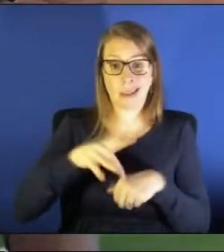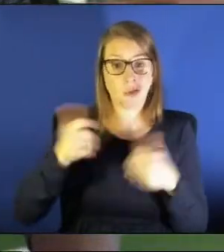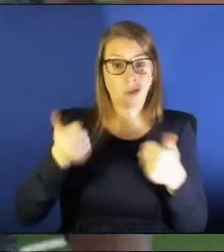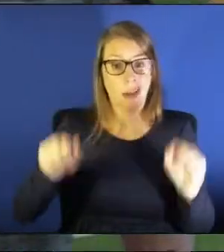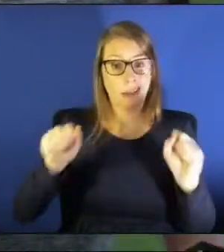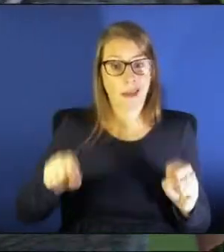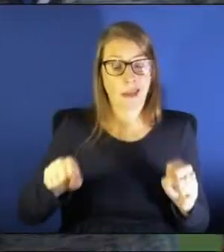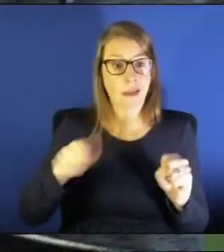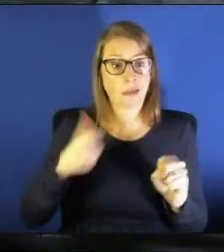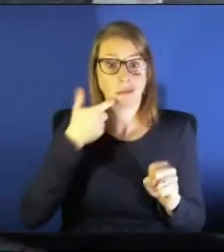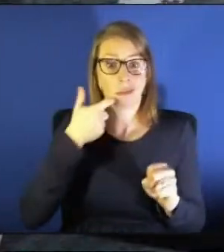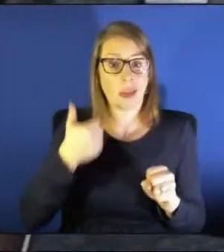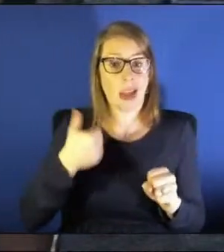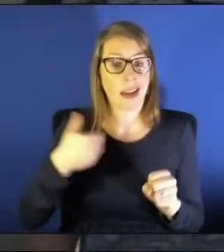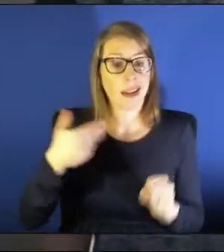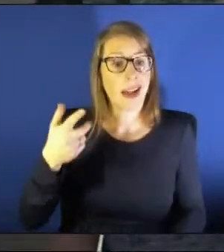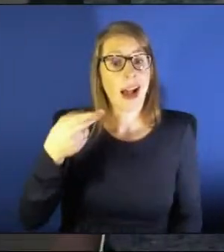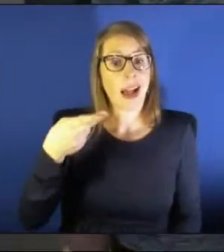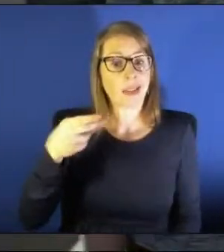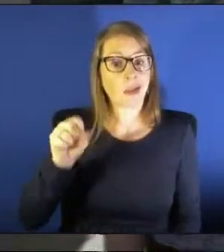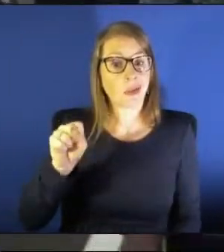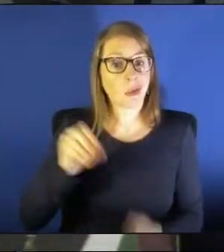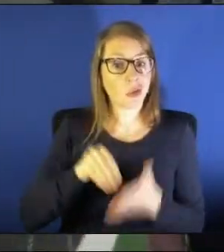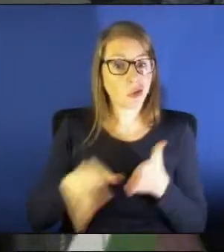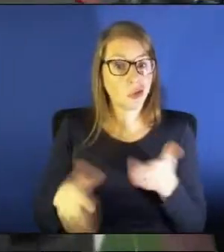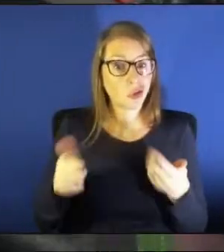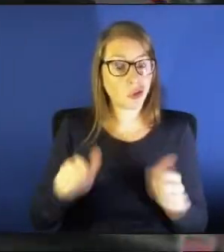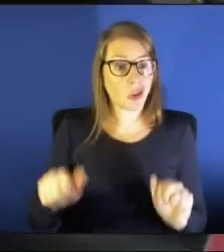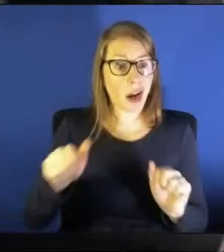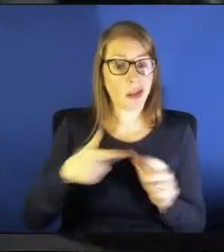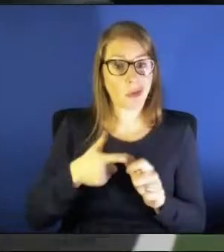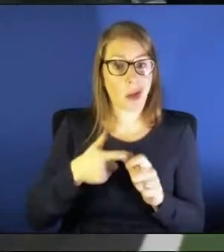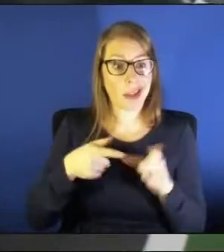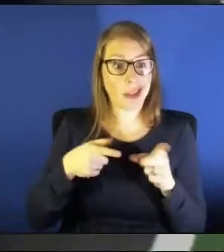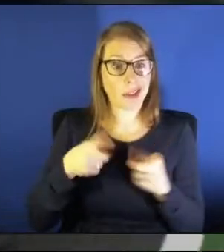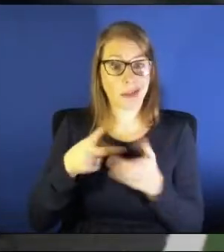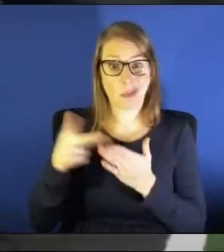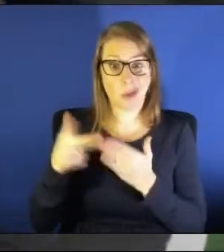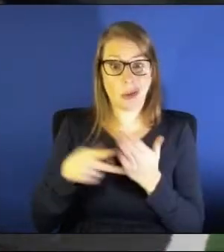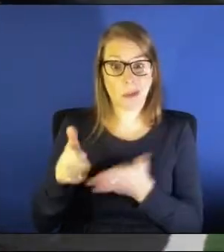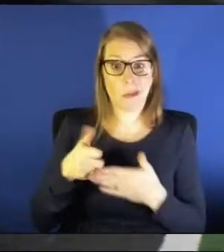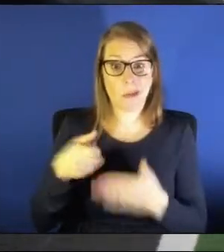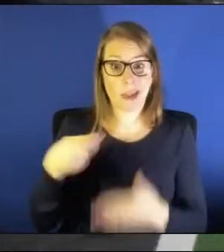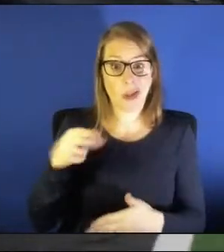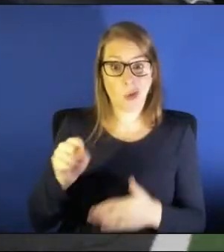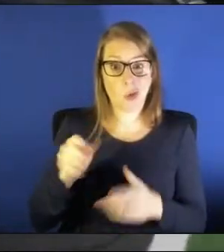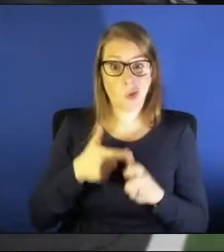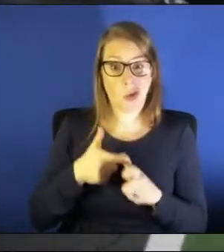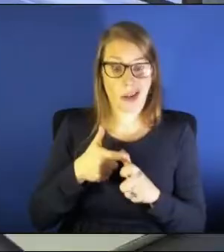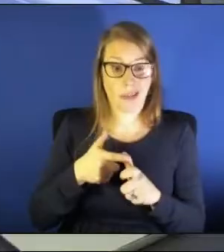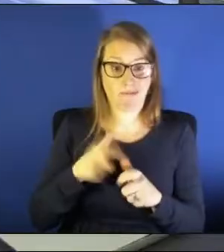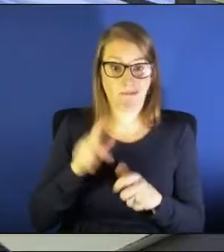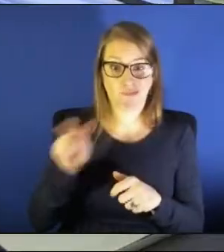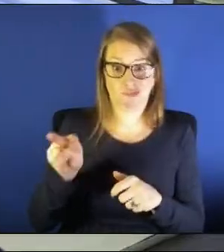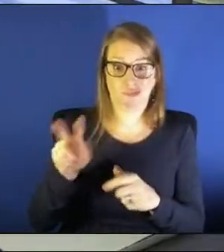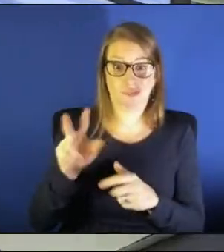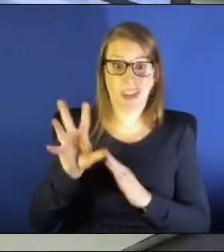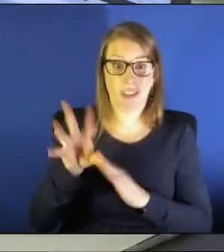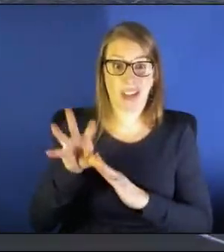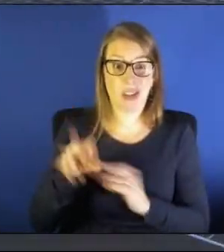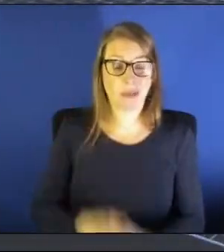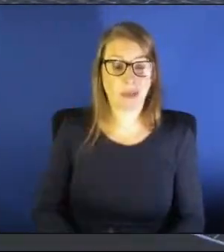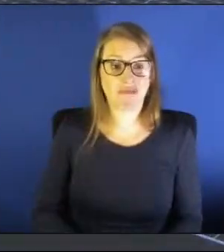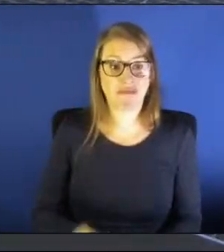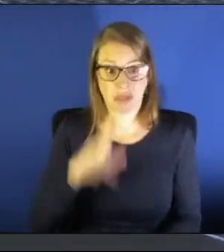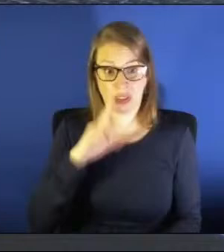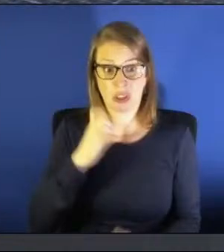a high schooler who came here and tried the running gait analysis program to help with his high school running. Take a look at how that turned out. Yeah, that looked pretty good.